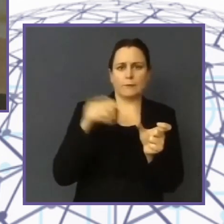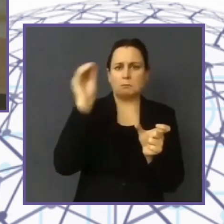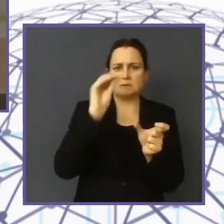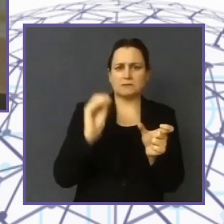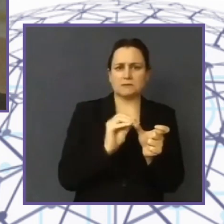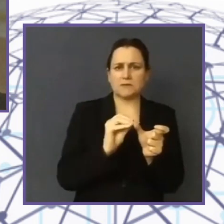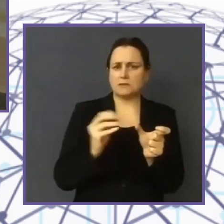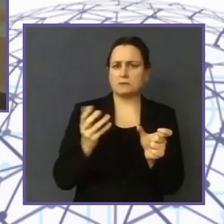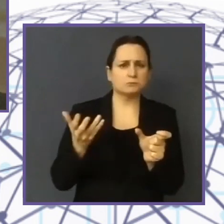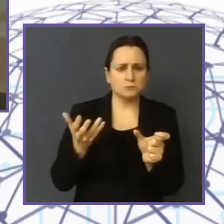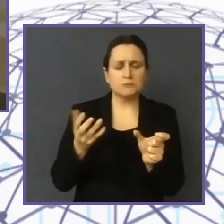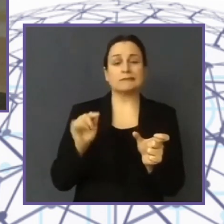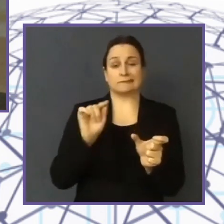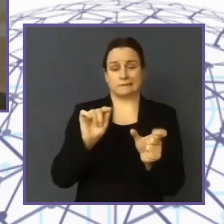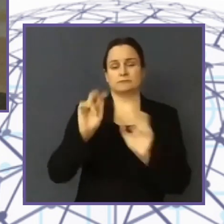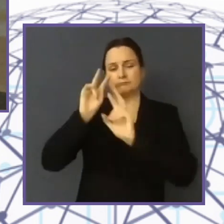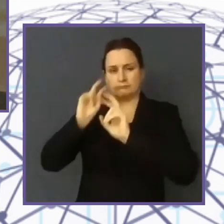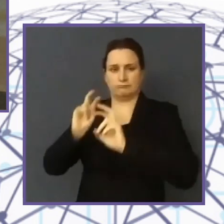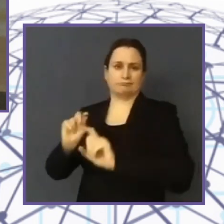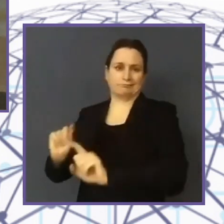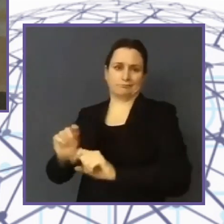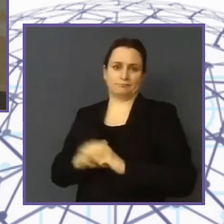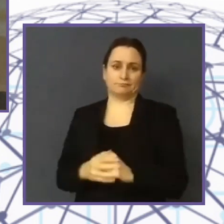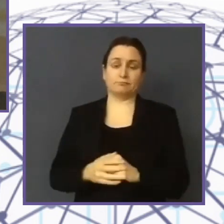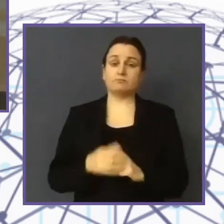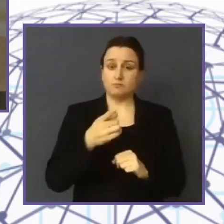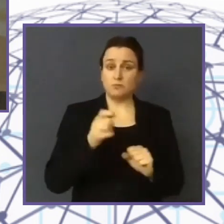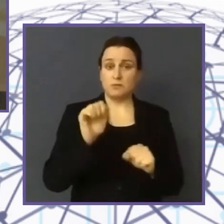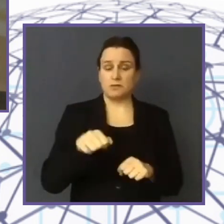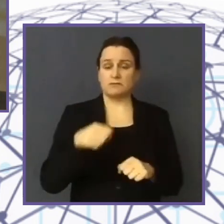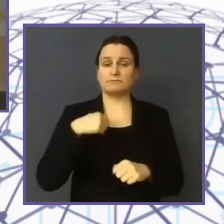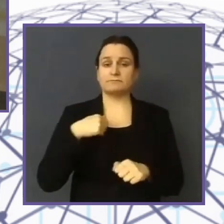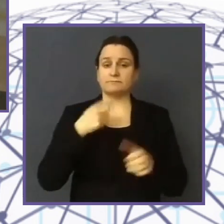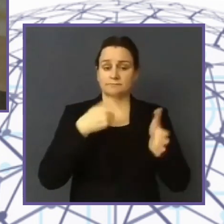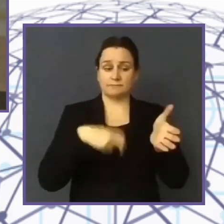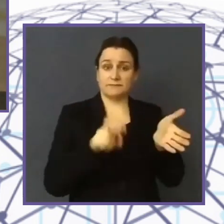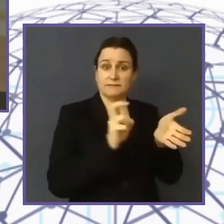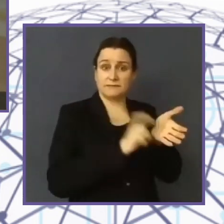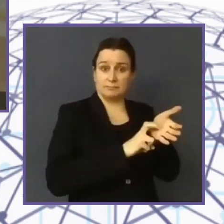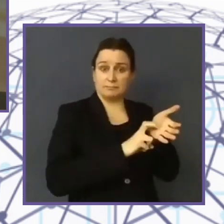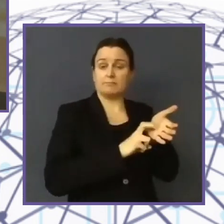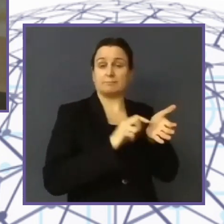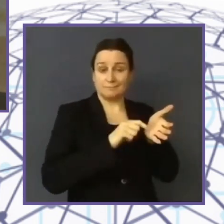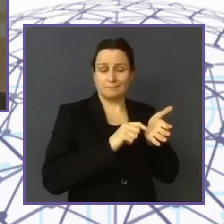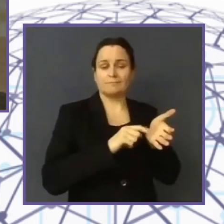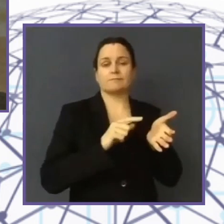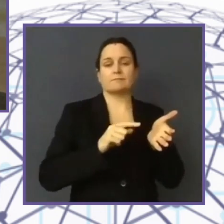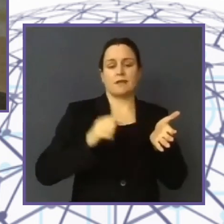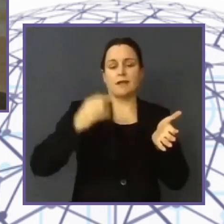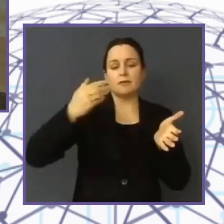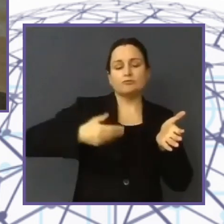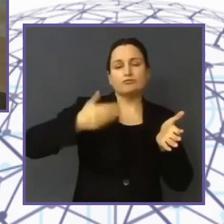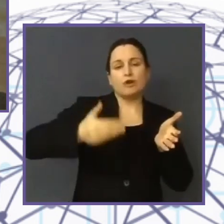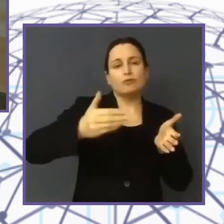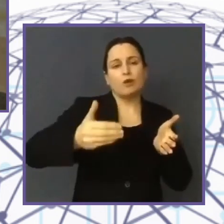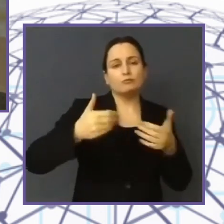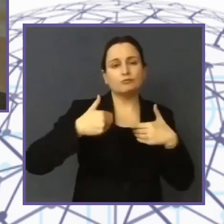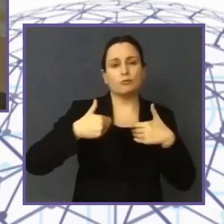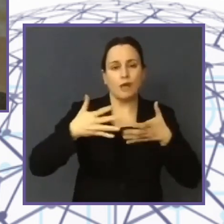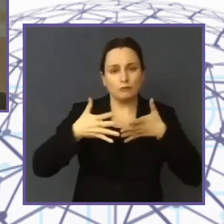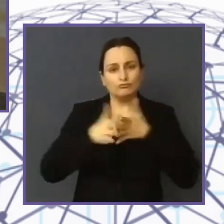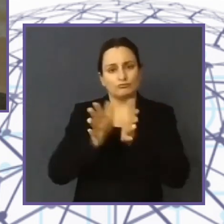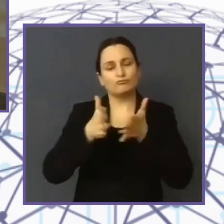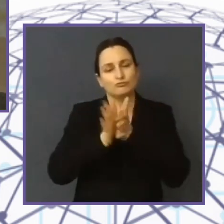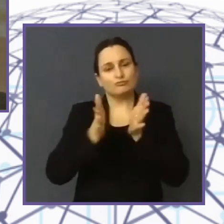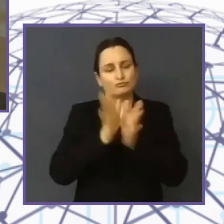also encourage you to subscribe to our newsletter, and then you'd get all the updates. And have I left anything